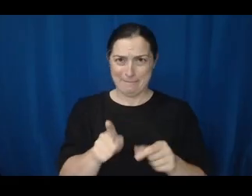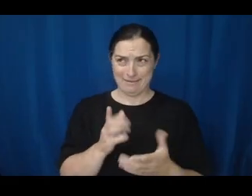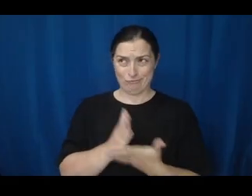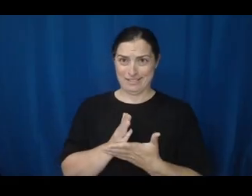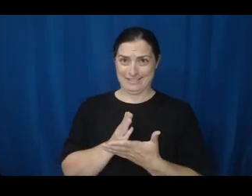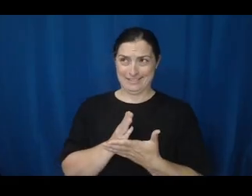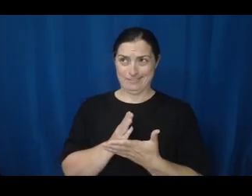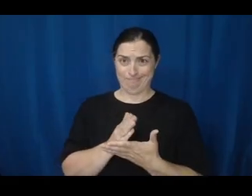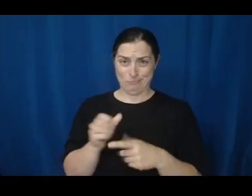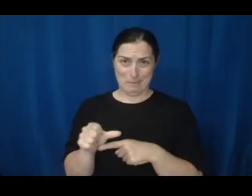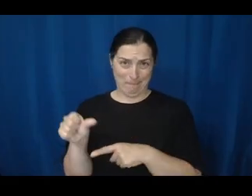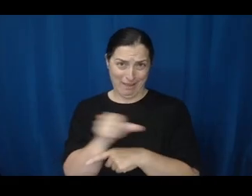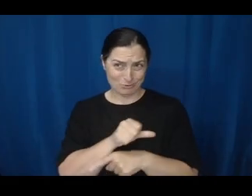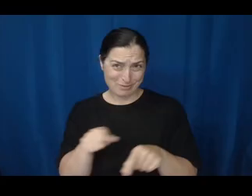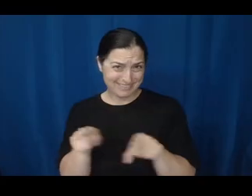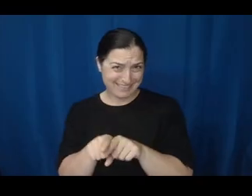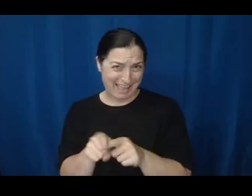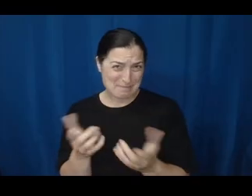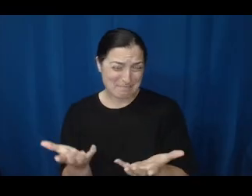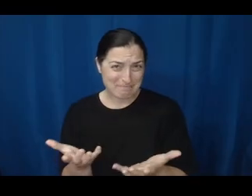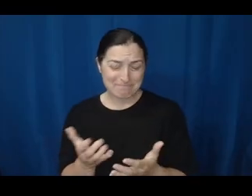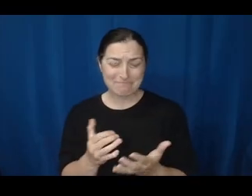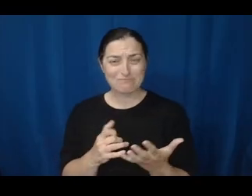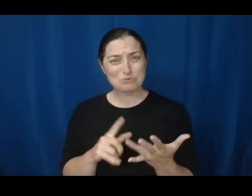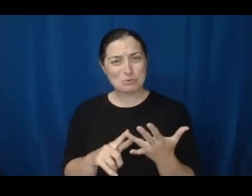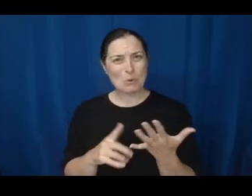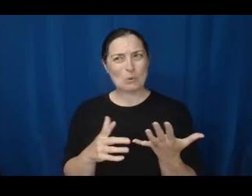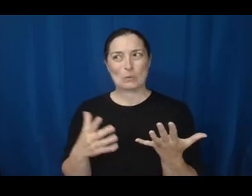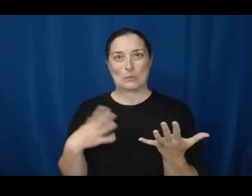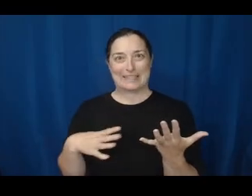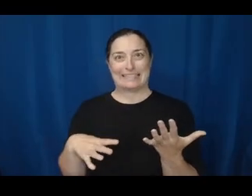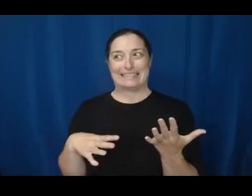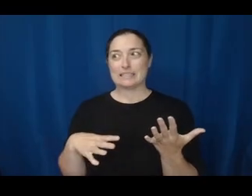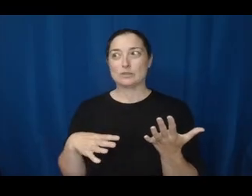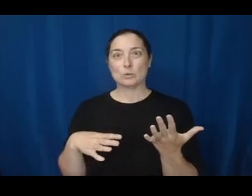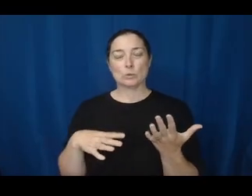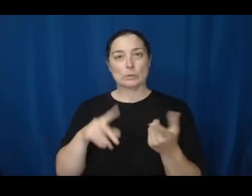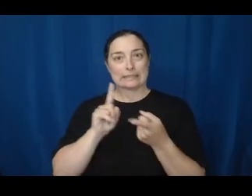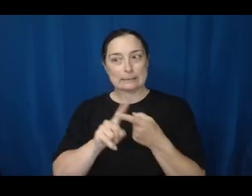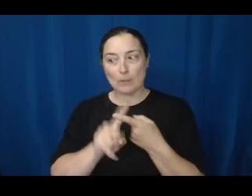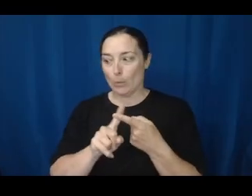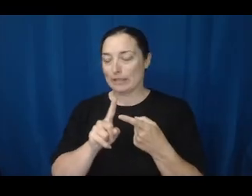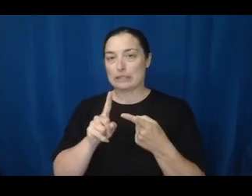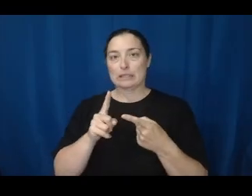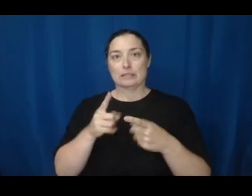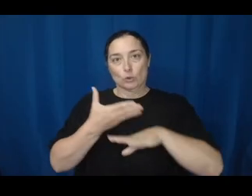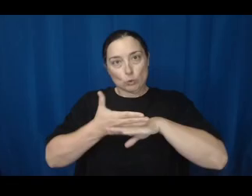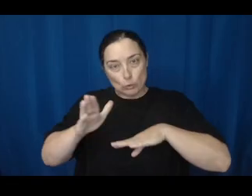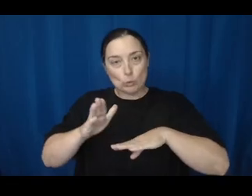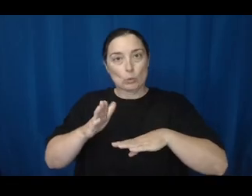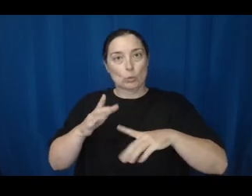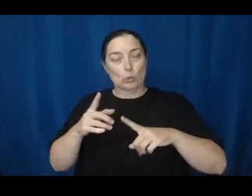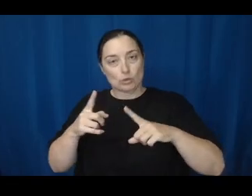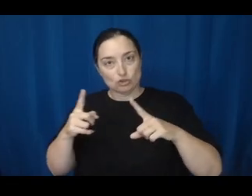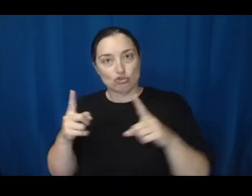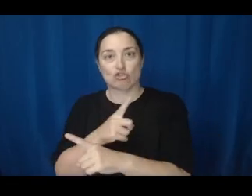getting exactly the same. So now that's why we need to keep up this new narrative and not just